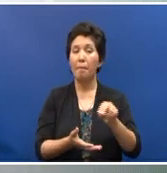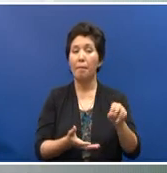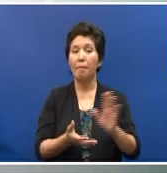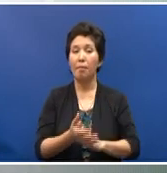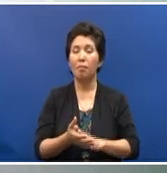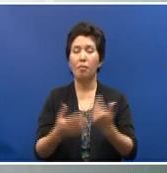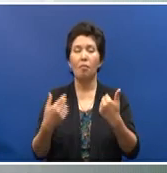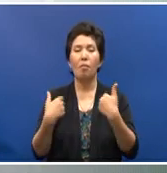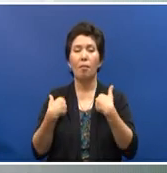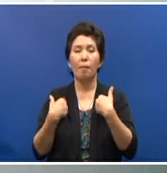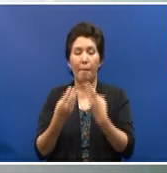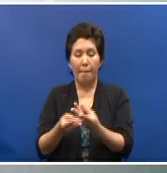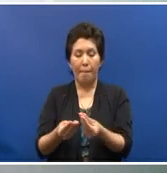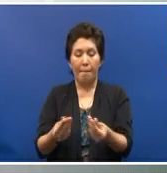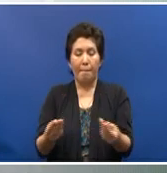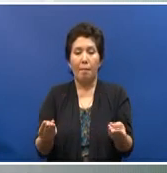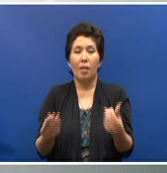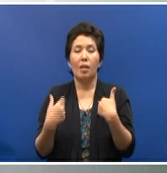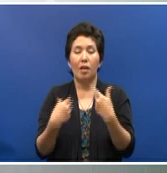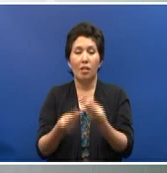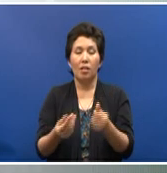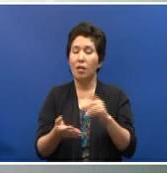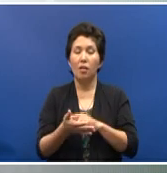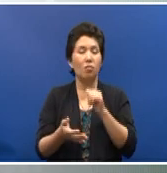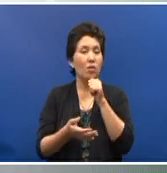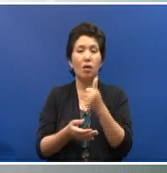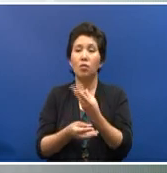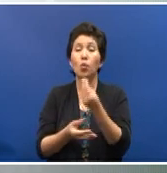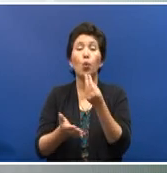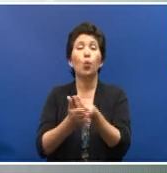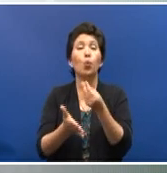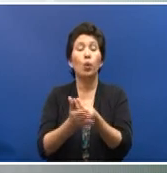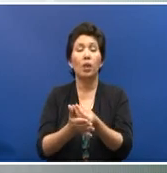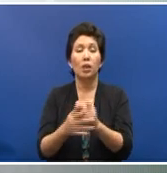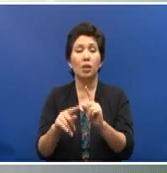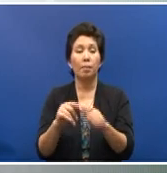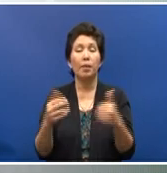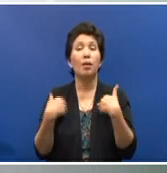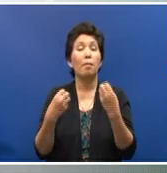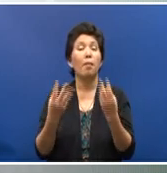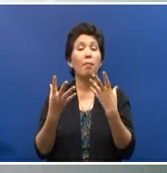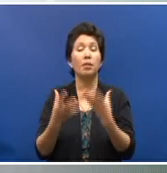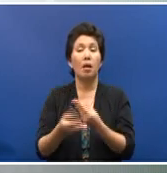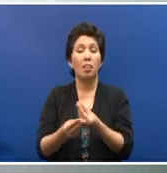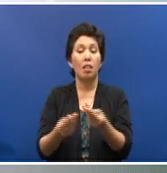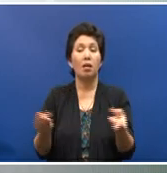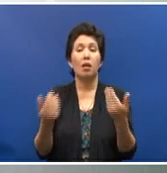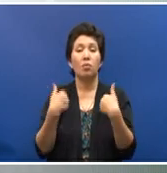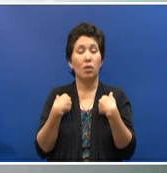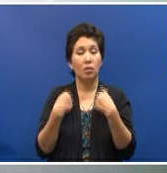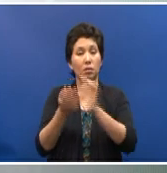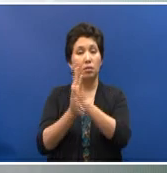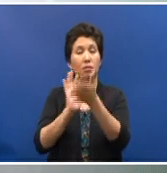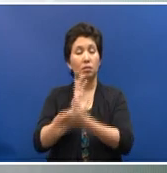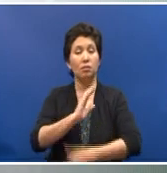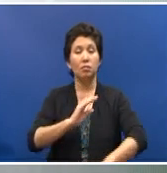or land. It is not in terms of amount of money. Okay. However, urbanites, okay, may not quite see